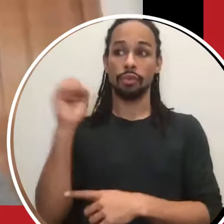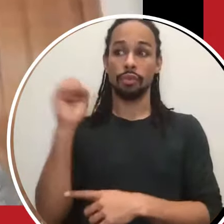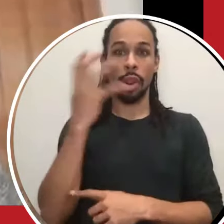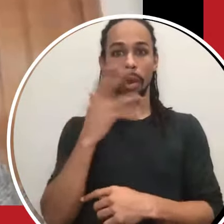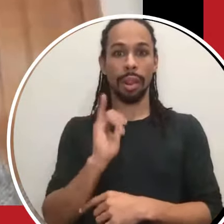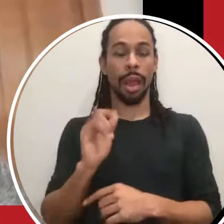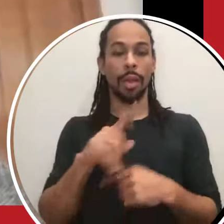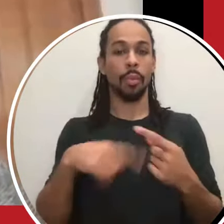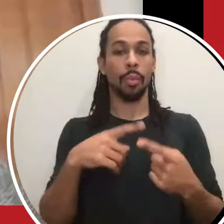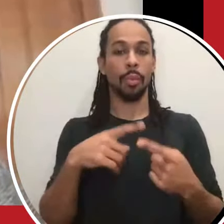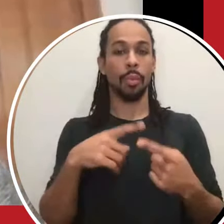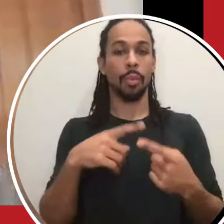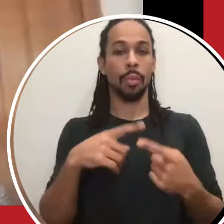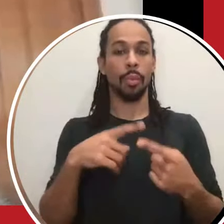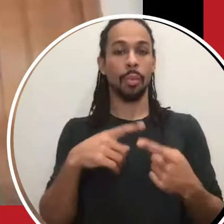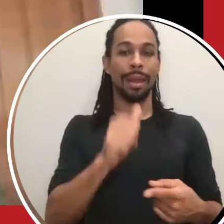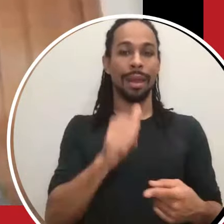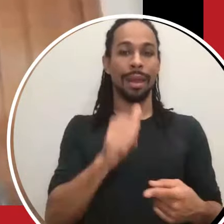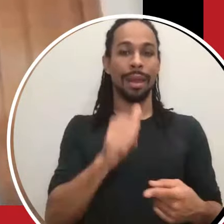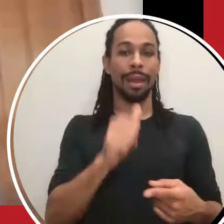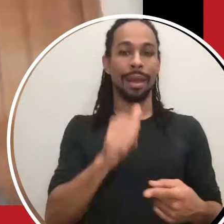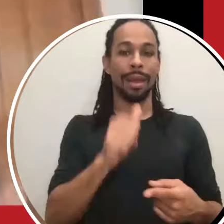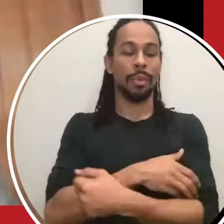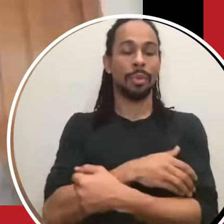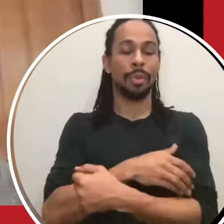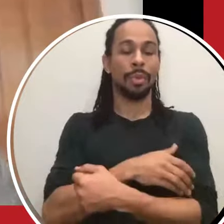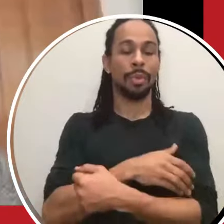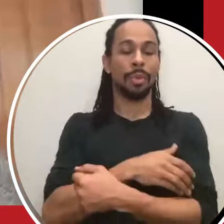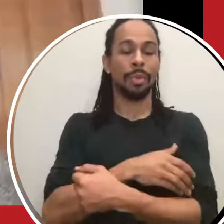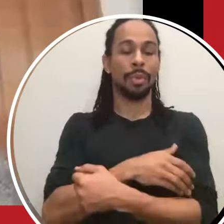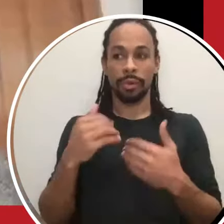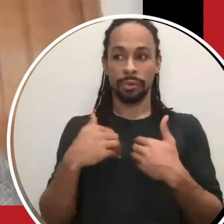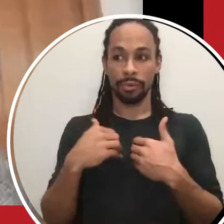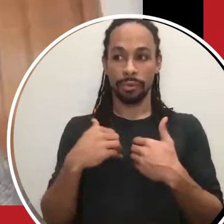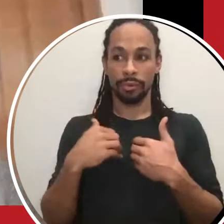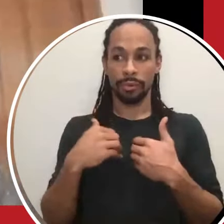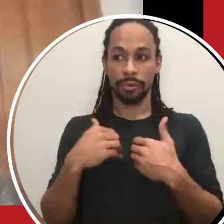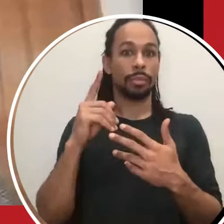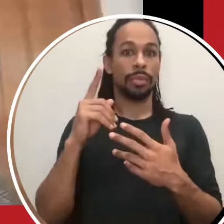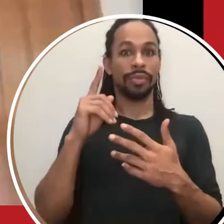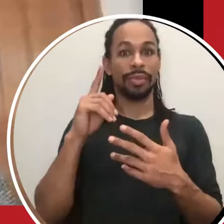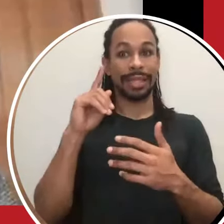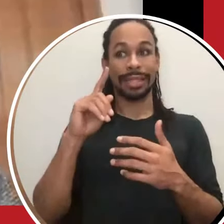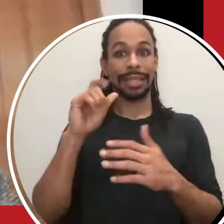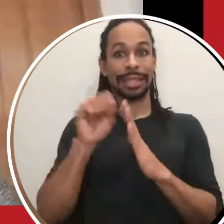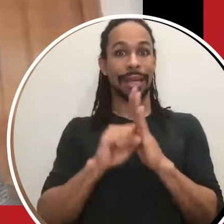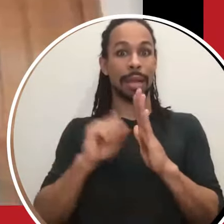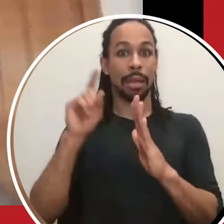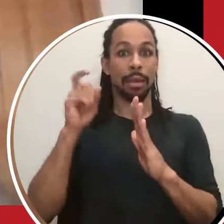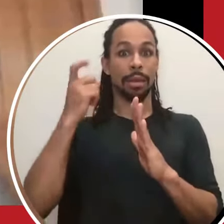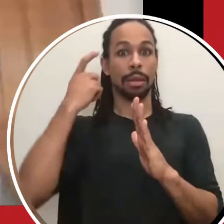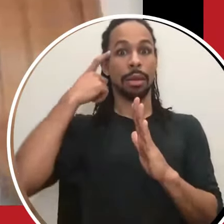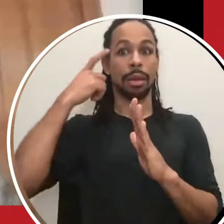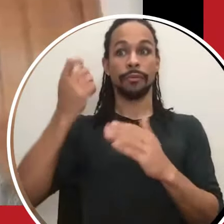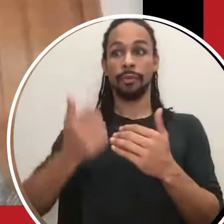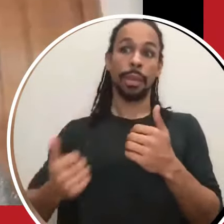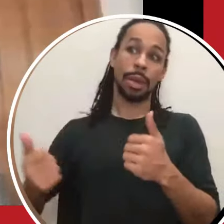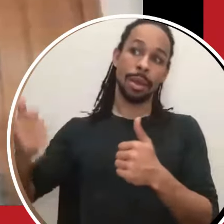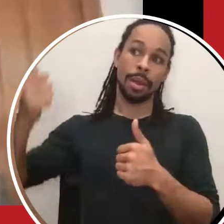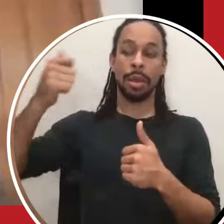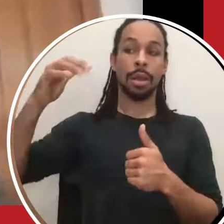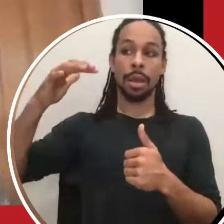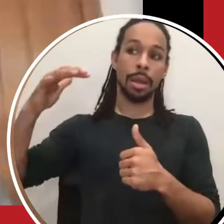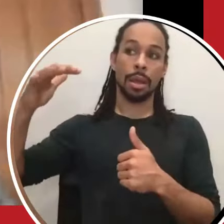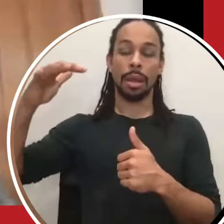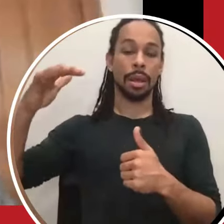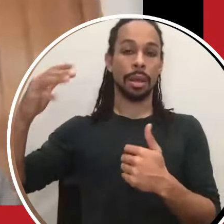ministers and government officials? What does that look like? How do we interact with the state? Do we take the, you know, if we have a problem, if there's an